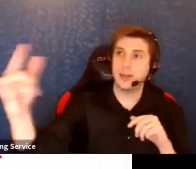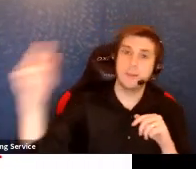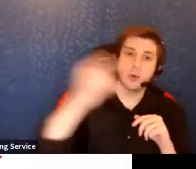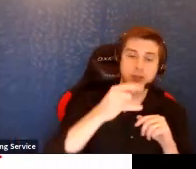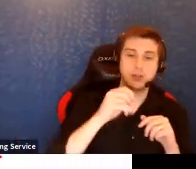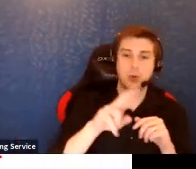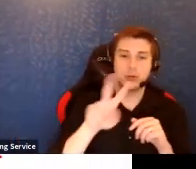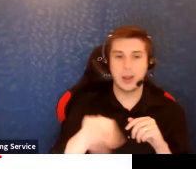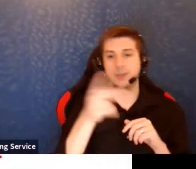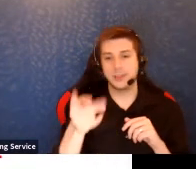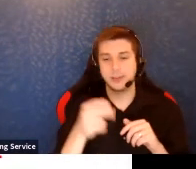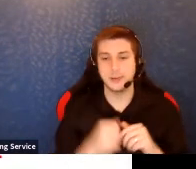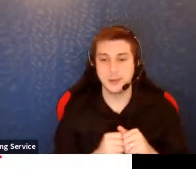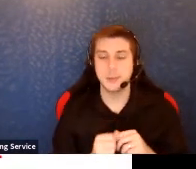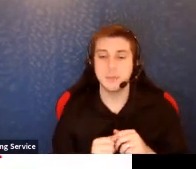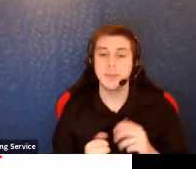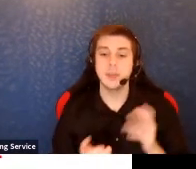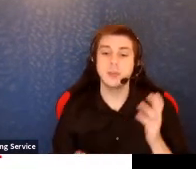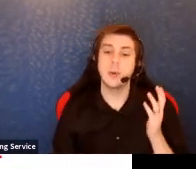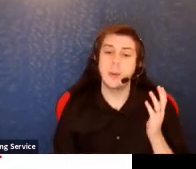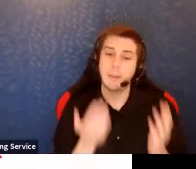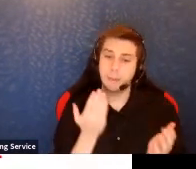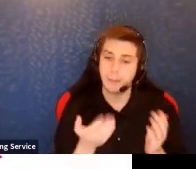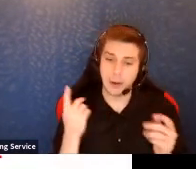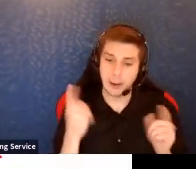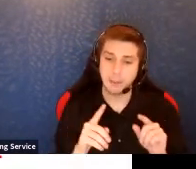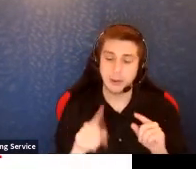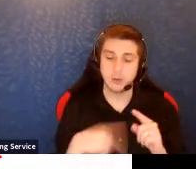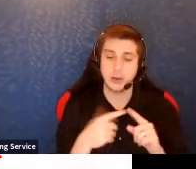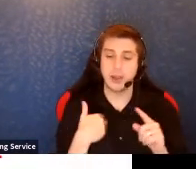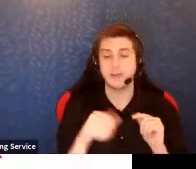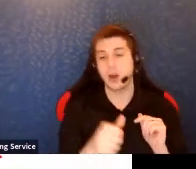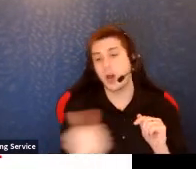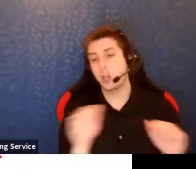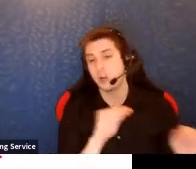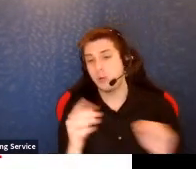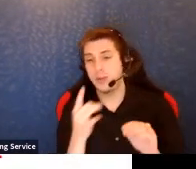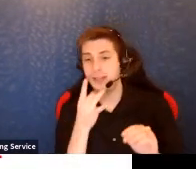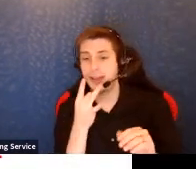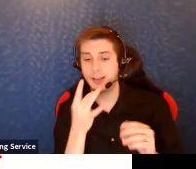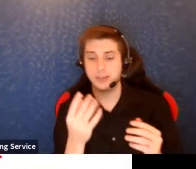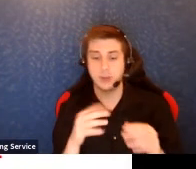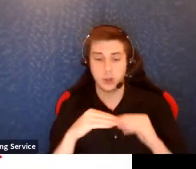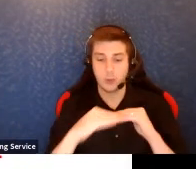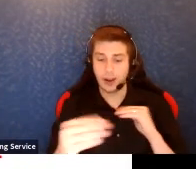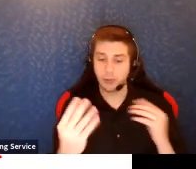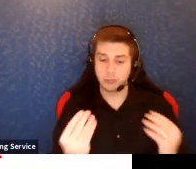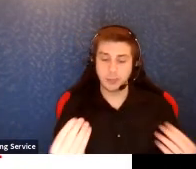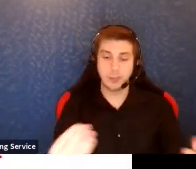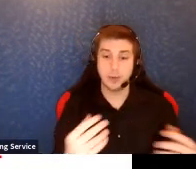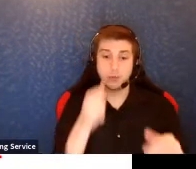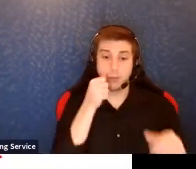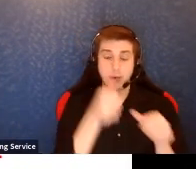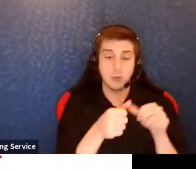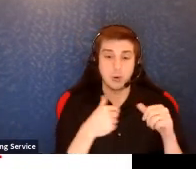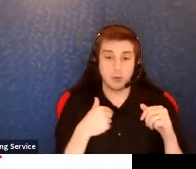versa. We may also encounter this if we have other moving lights on the ground. remember, we don't have a good frame of reference.